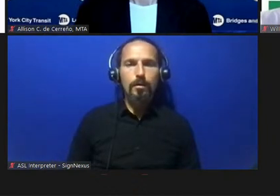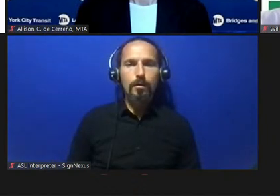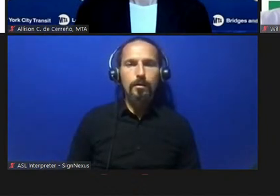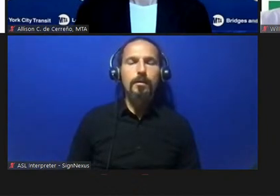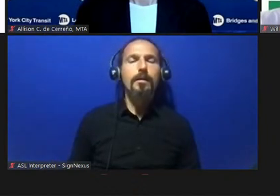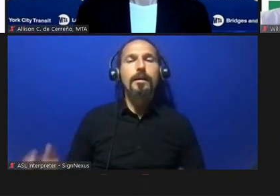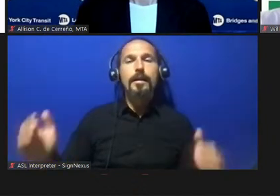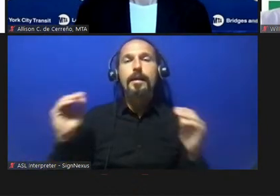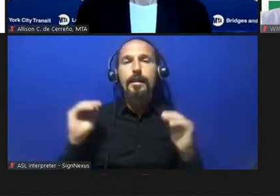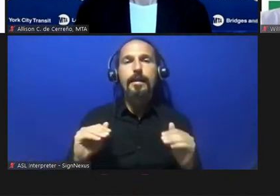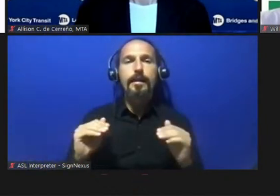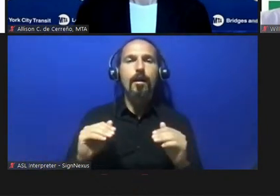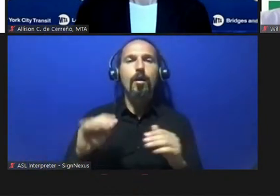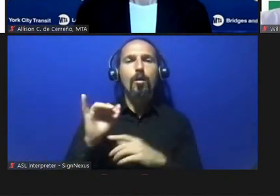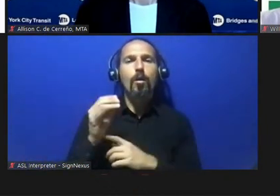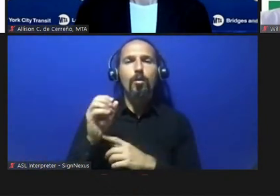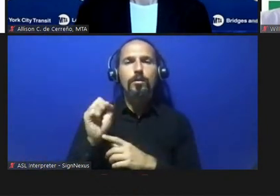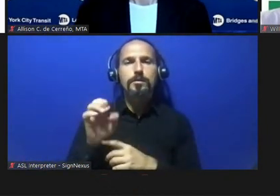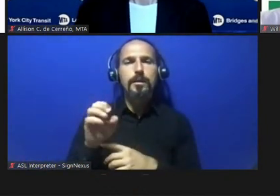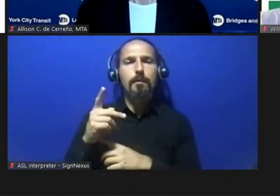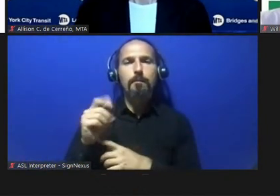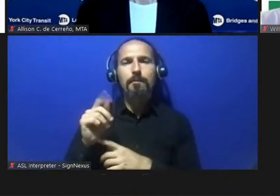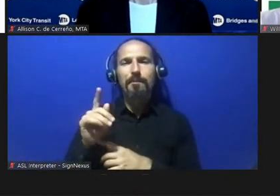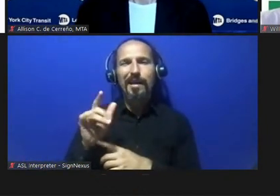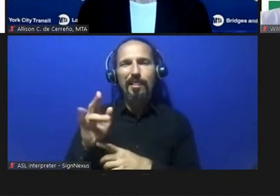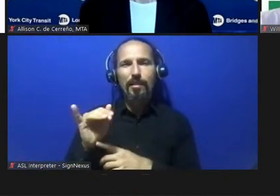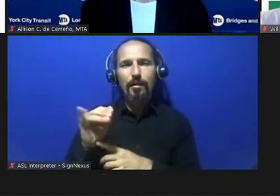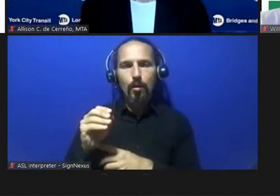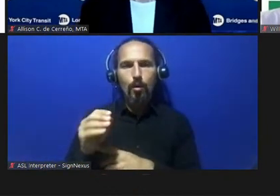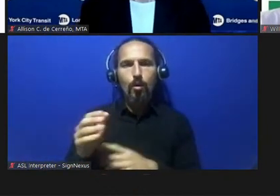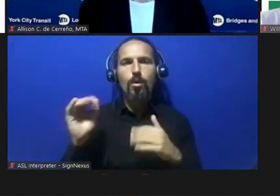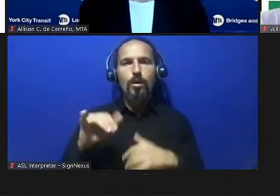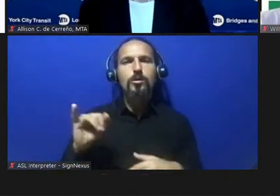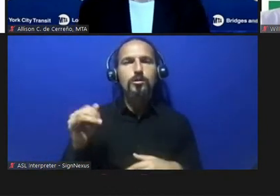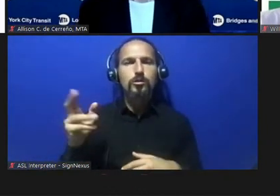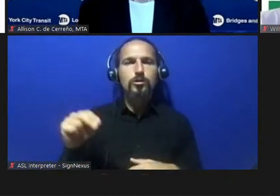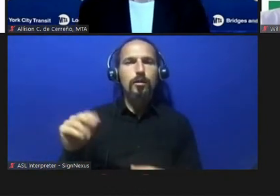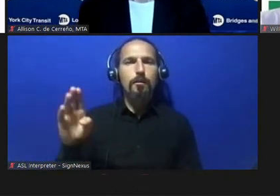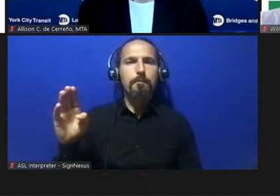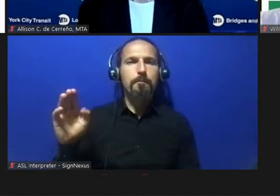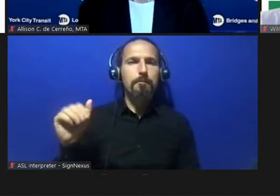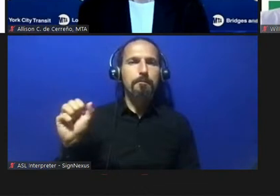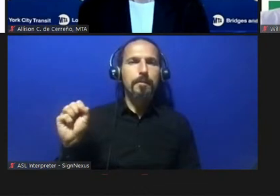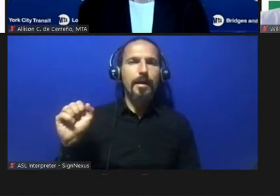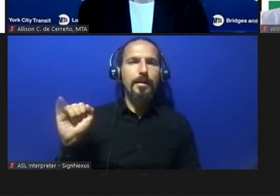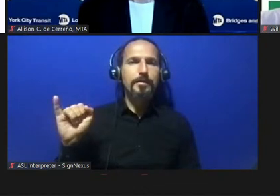our next speaker is jose paulino followed by john banzer